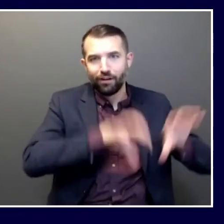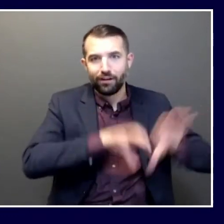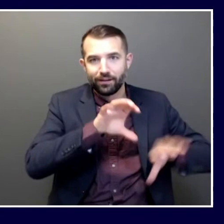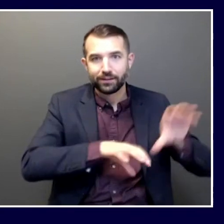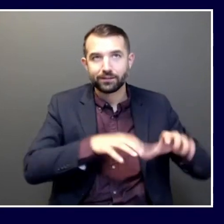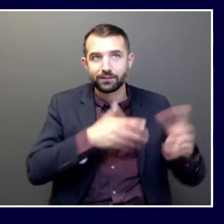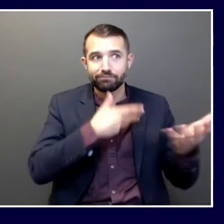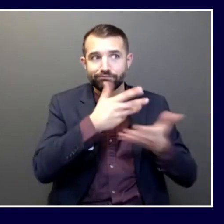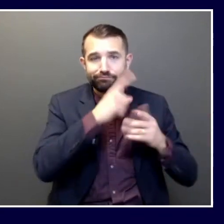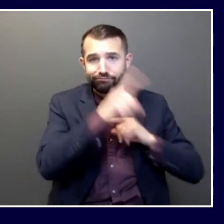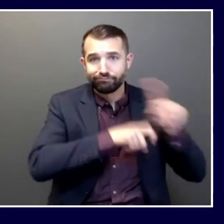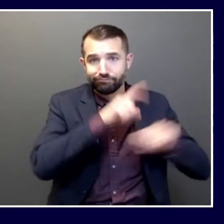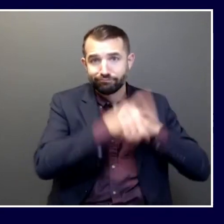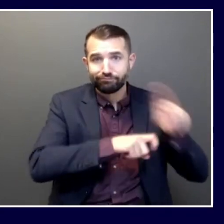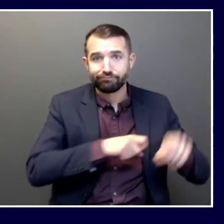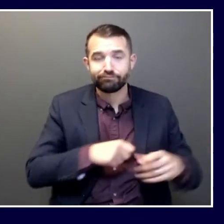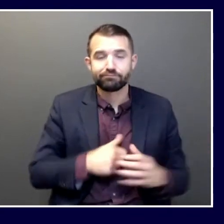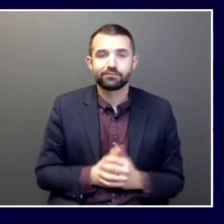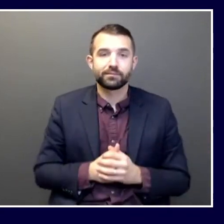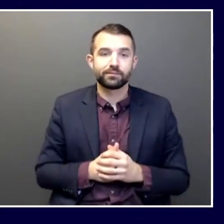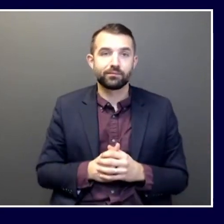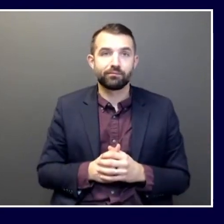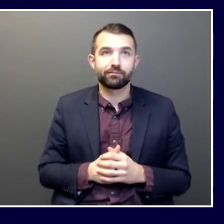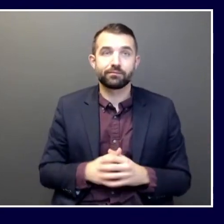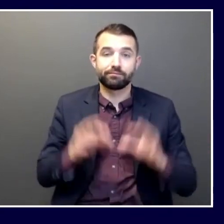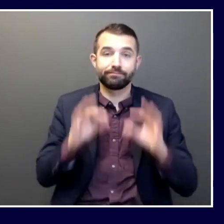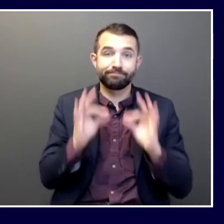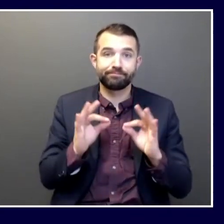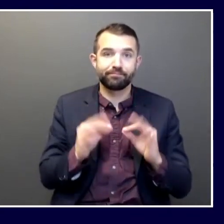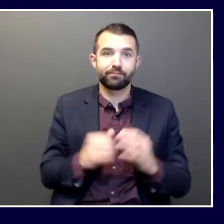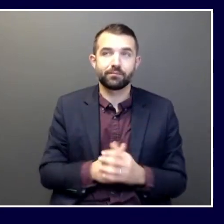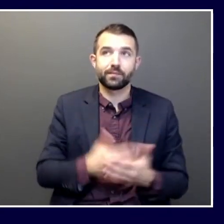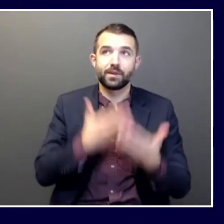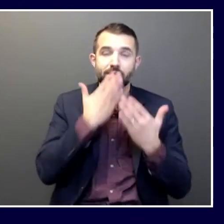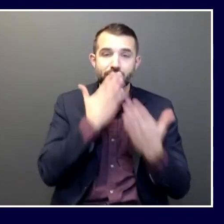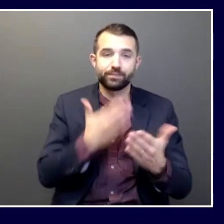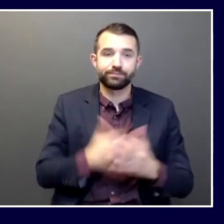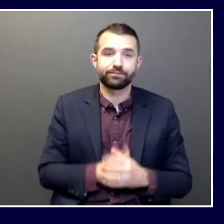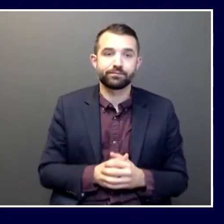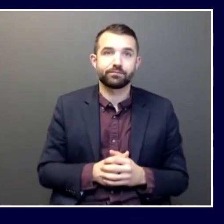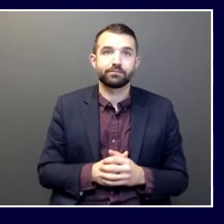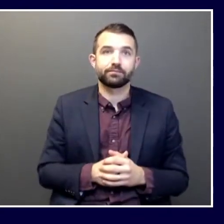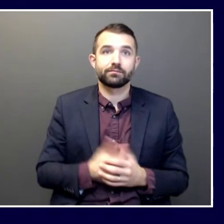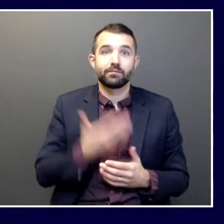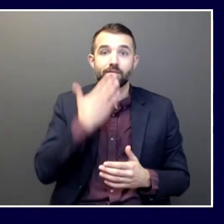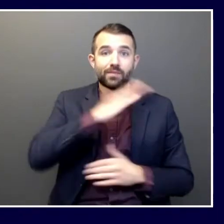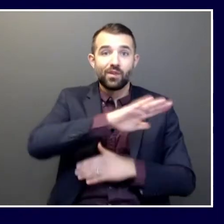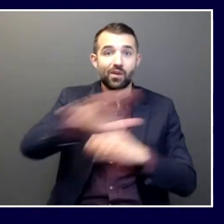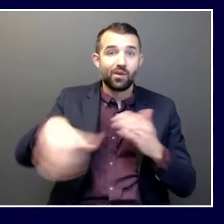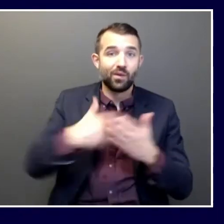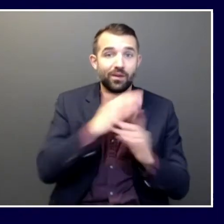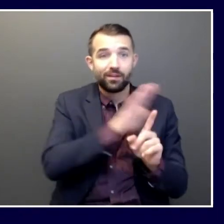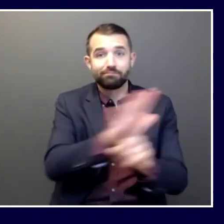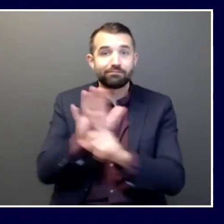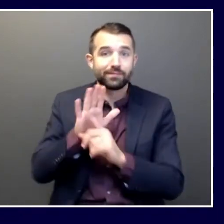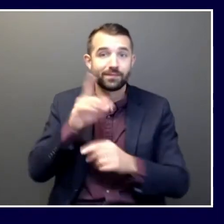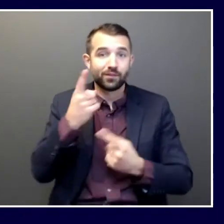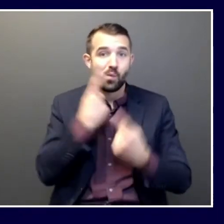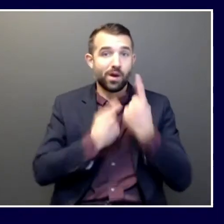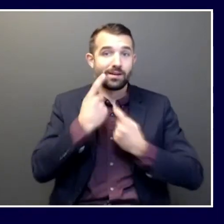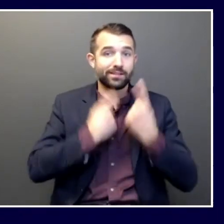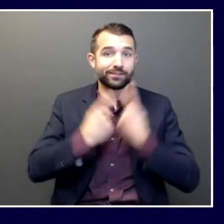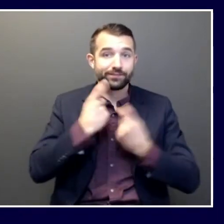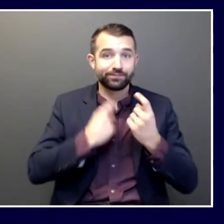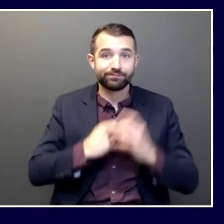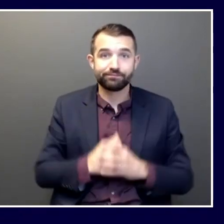states. Cool. Thank you both for your time. Thanks, Chris. And thanks to all of our colleagues in the media for their time today. Commissioner